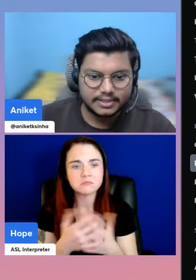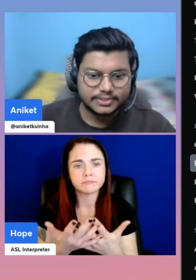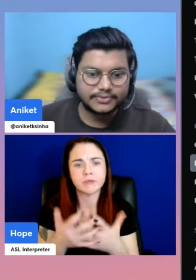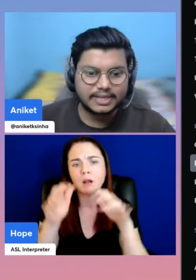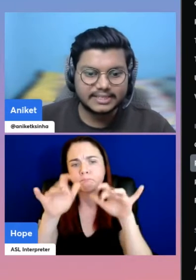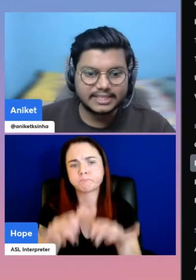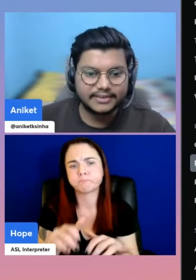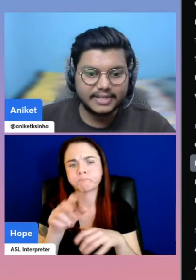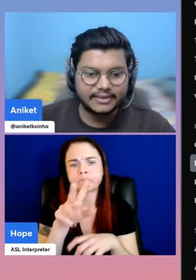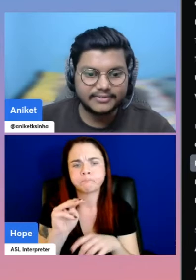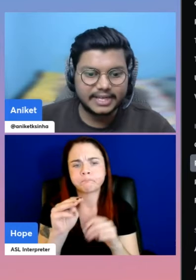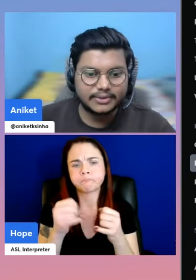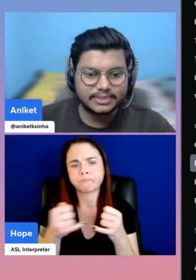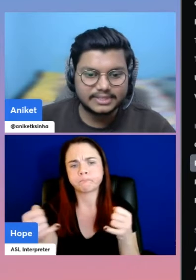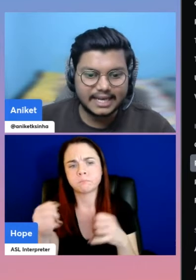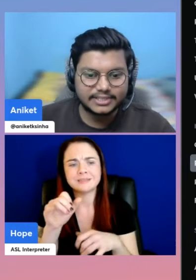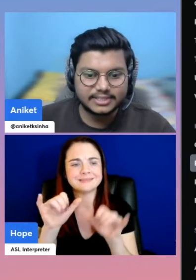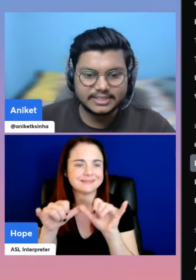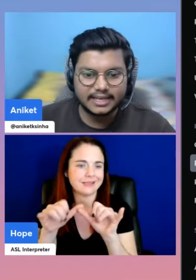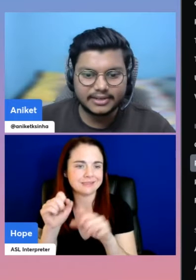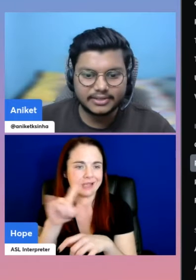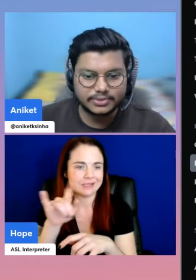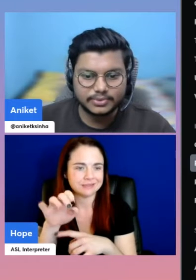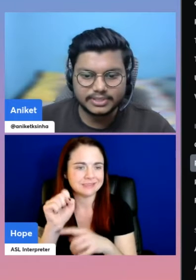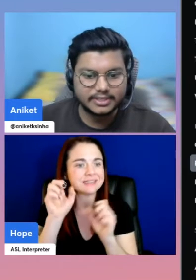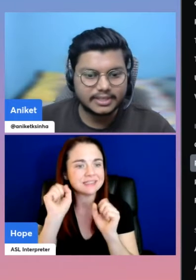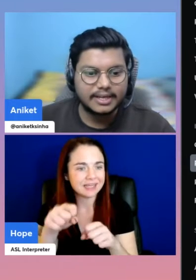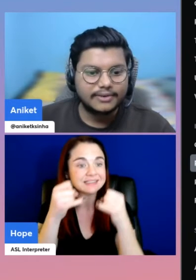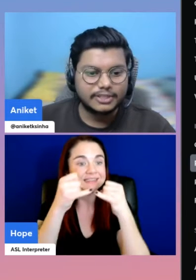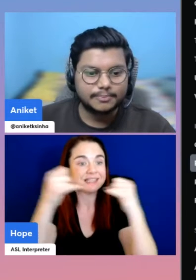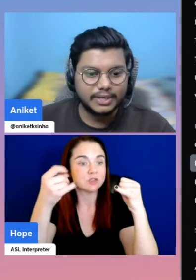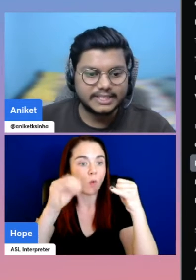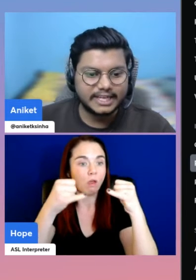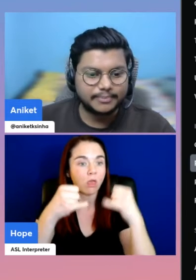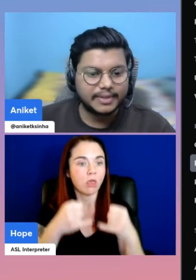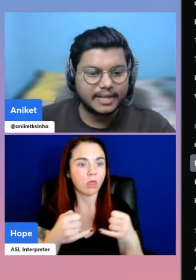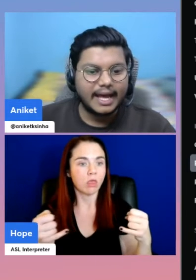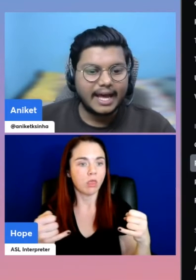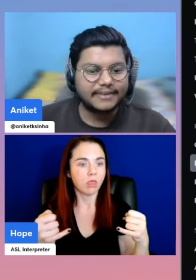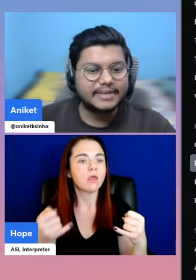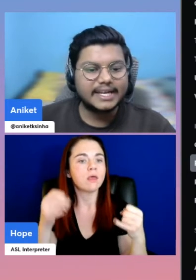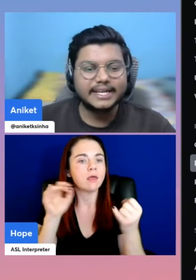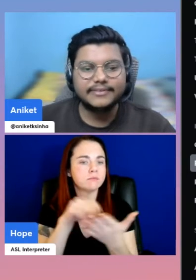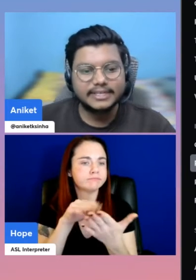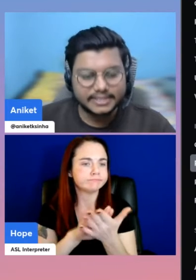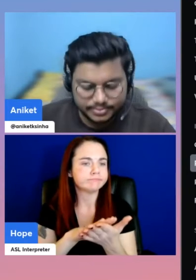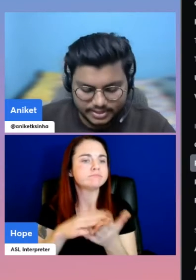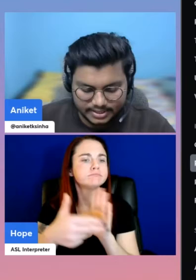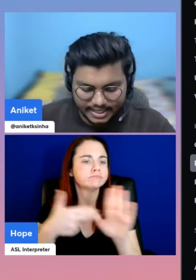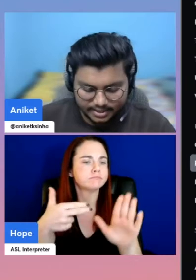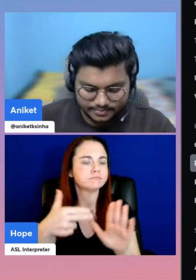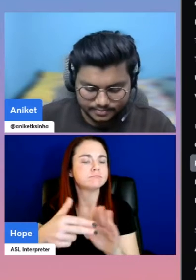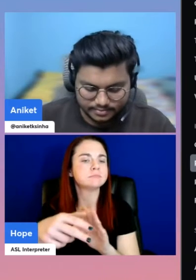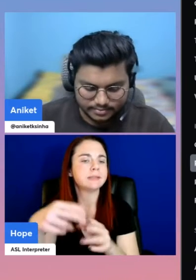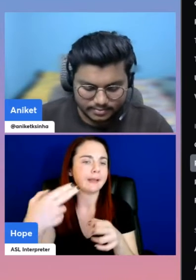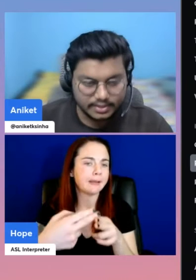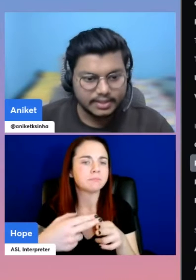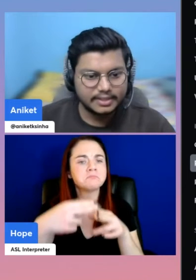sizes. So we can see that we can use its dashes and underscores in for the policy name, and we can give it a description